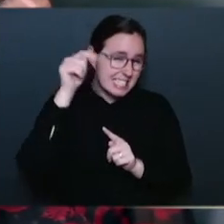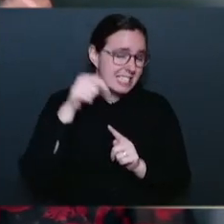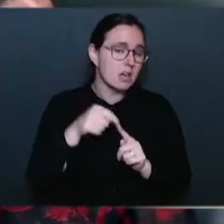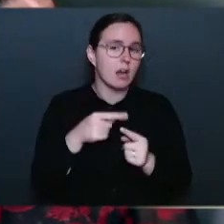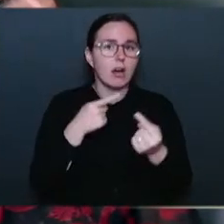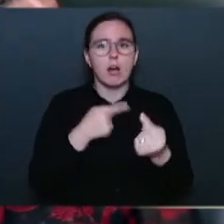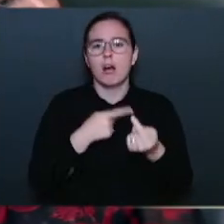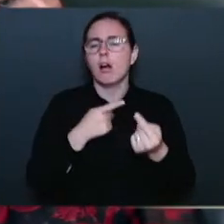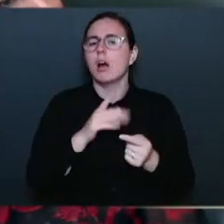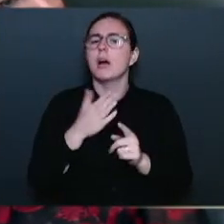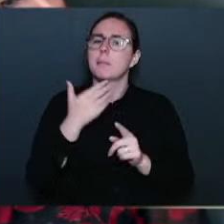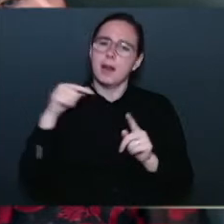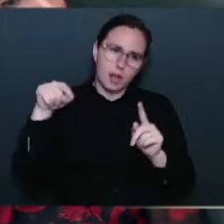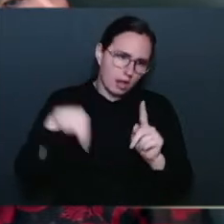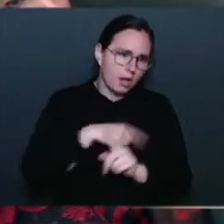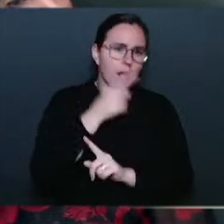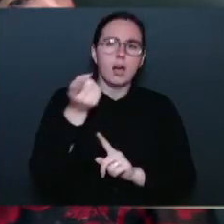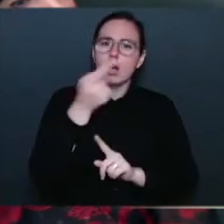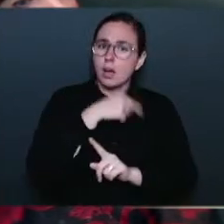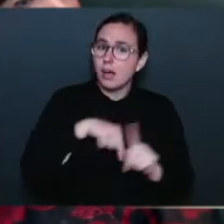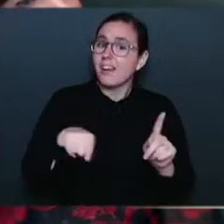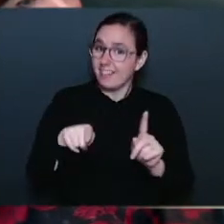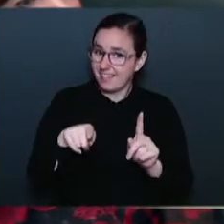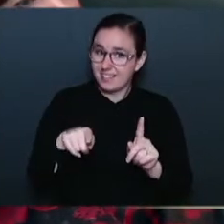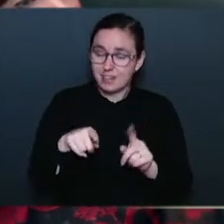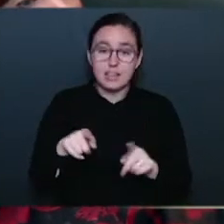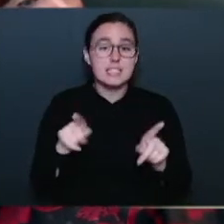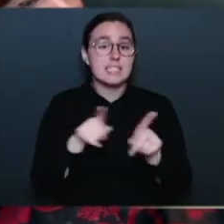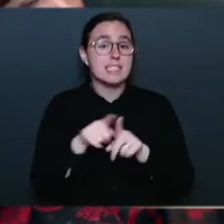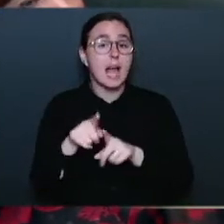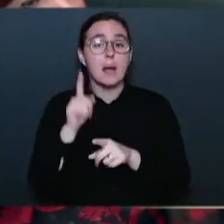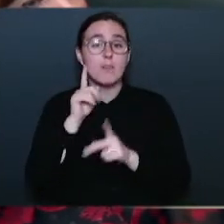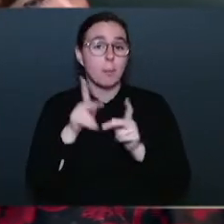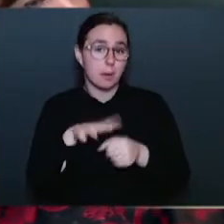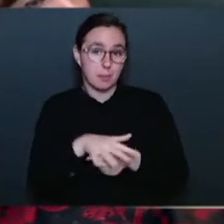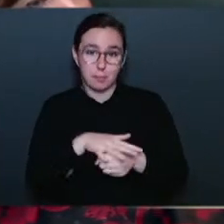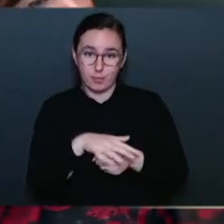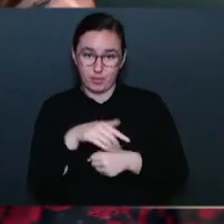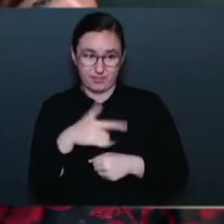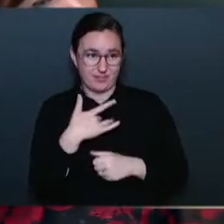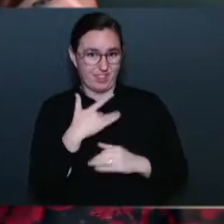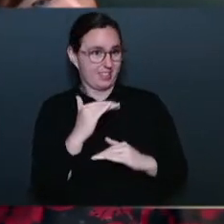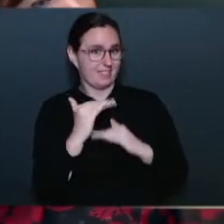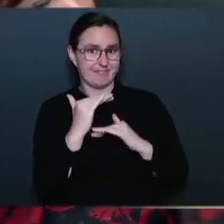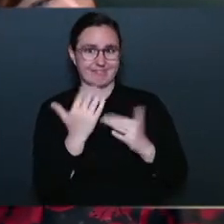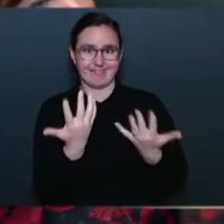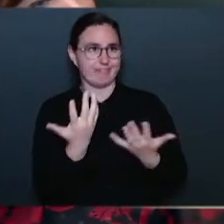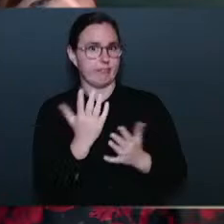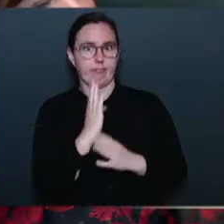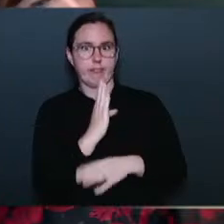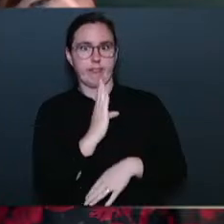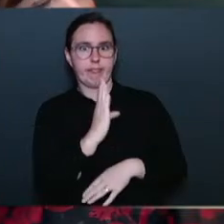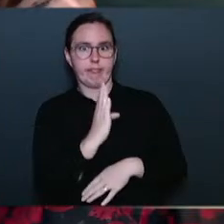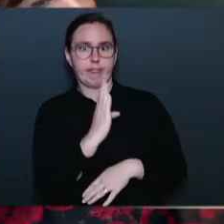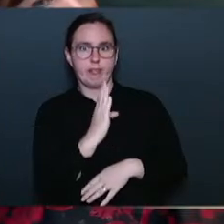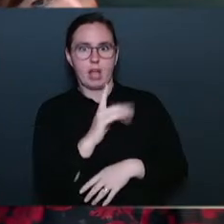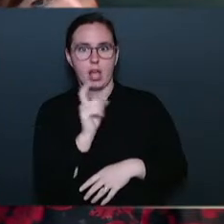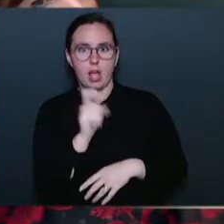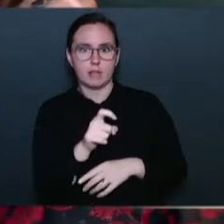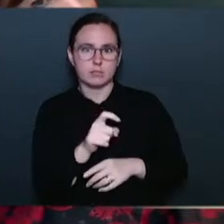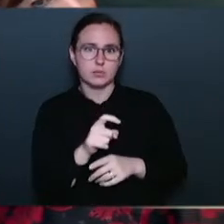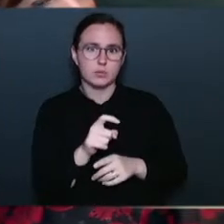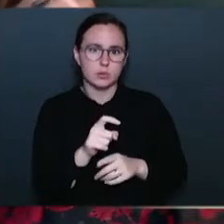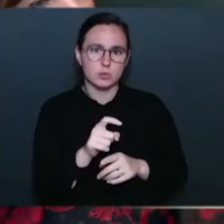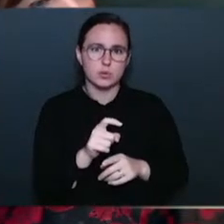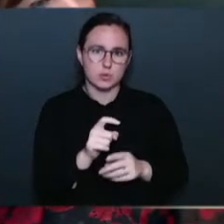are limited to one-way in or out of our neighborhoods today a trip to West Hills now takes seven minutes compared to the previous 25 minutes we're